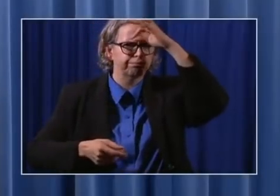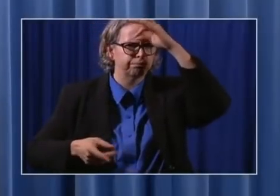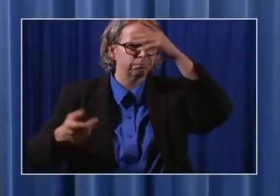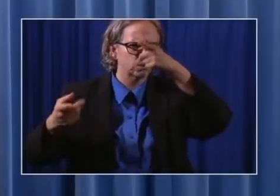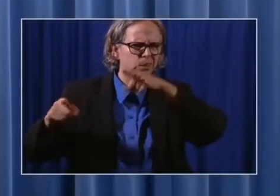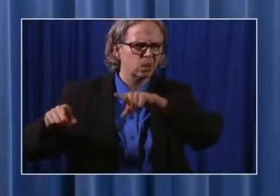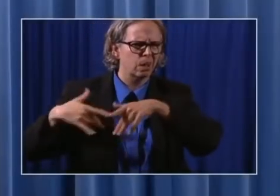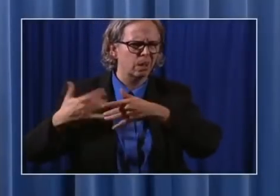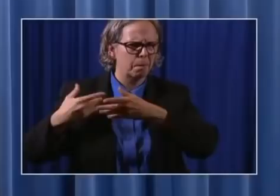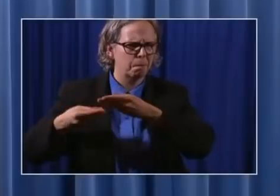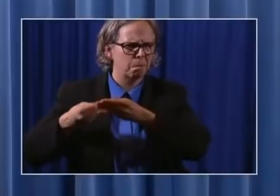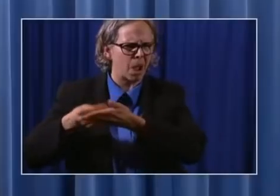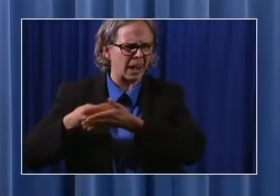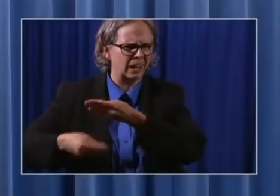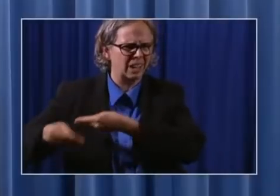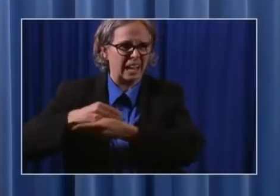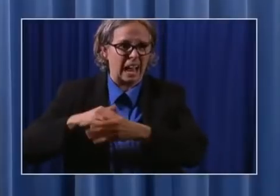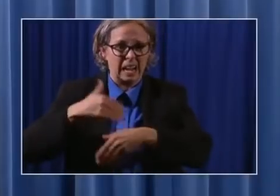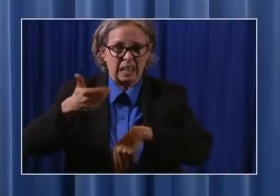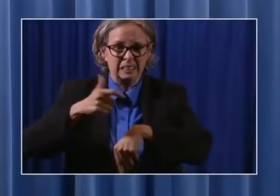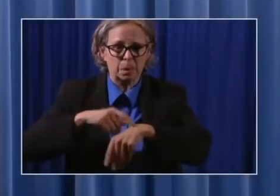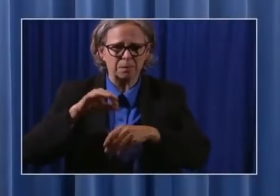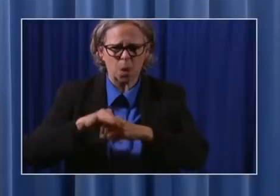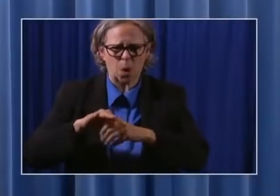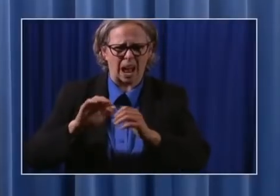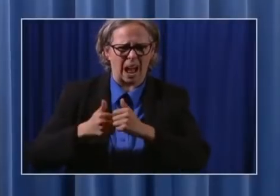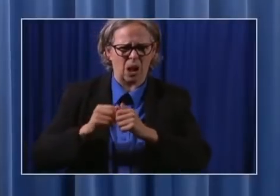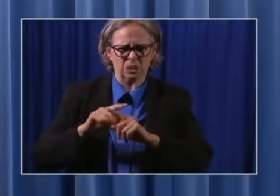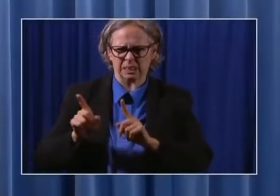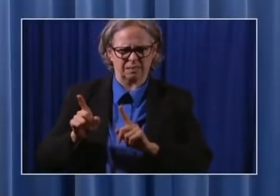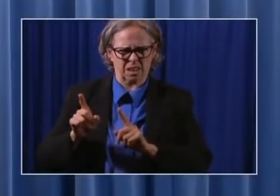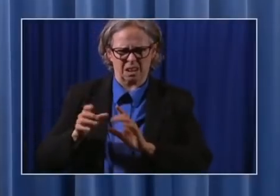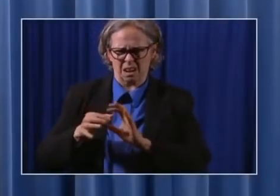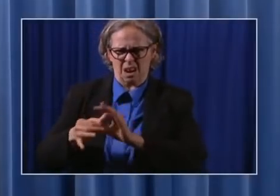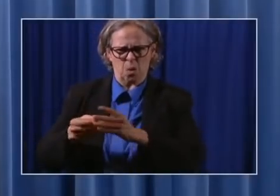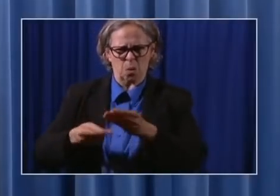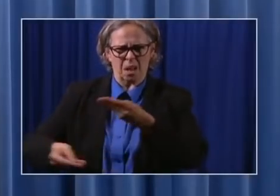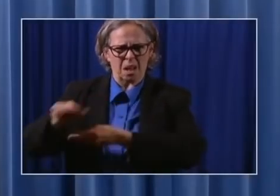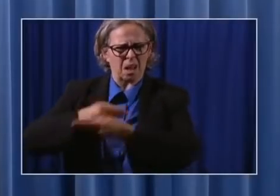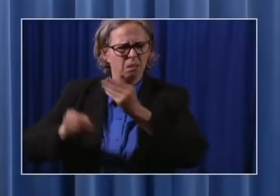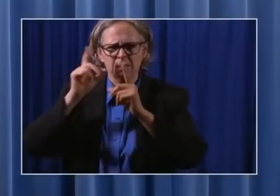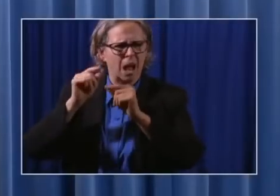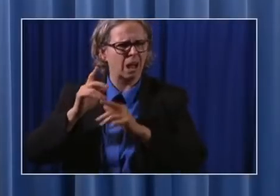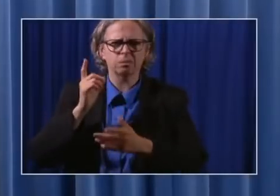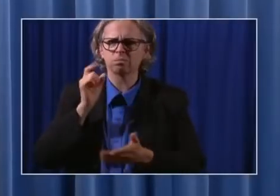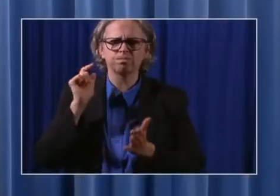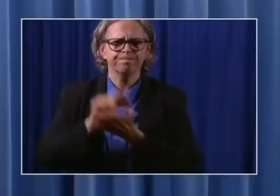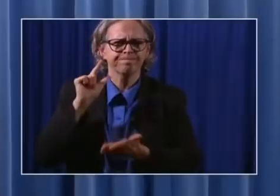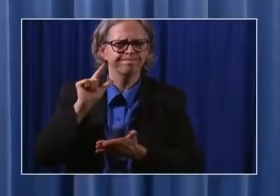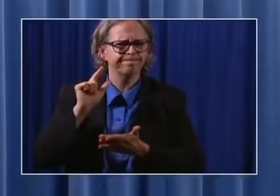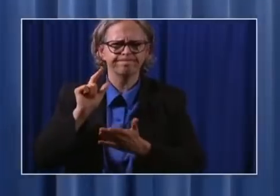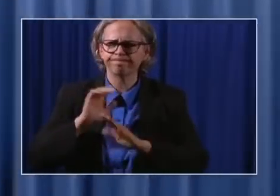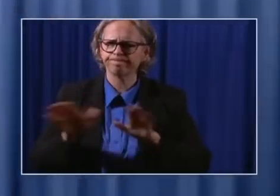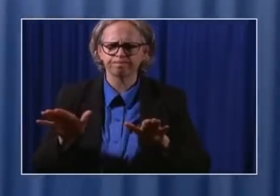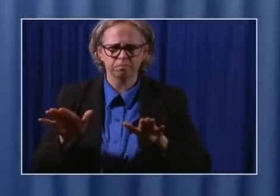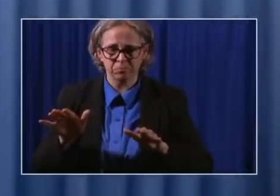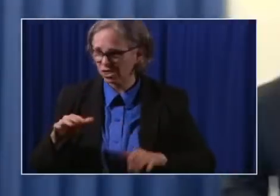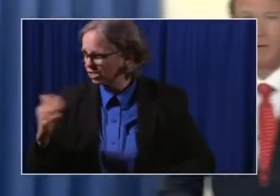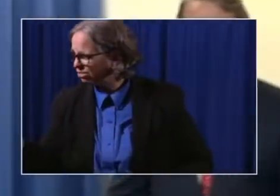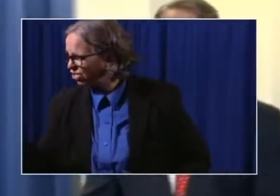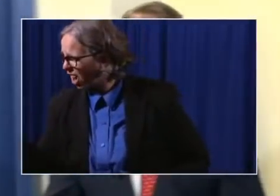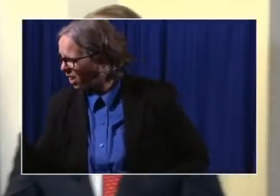exist. That would not happen. That's the difference. John, you. Look,